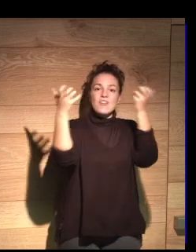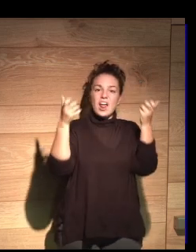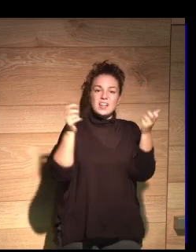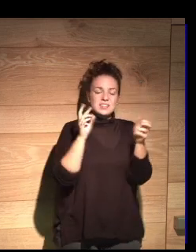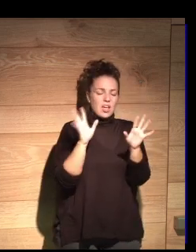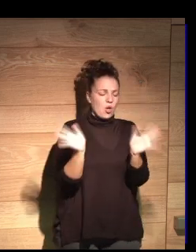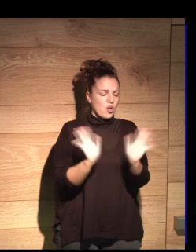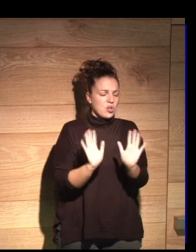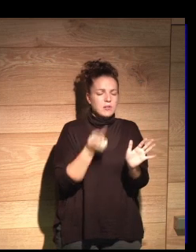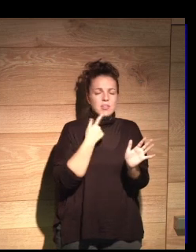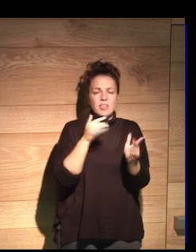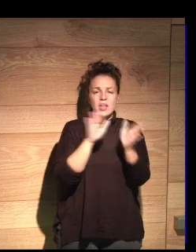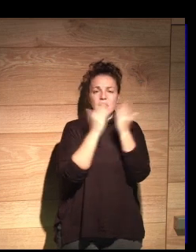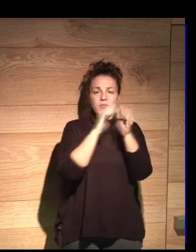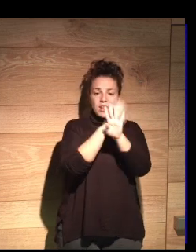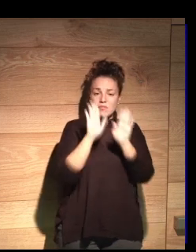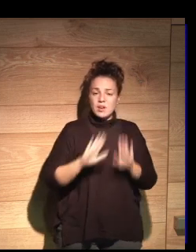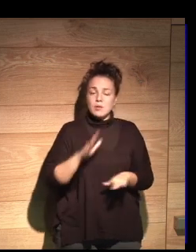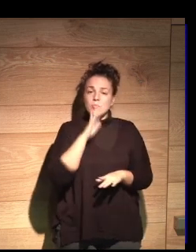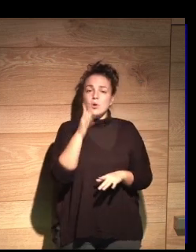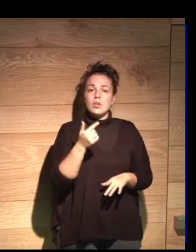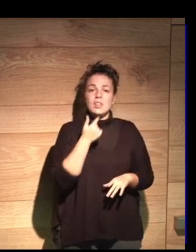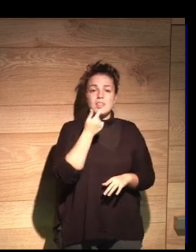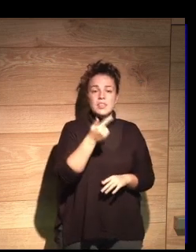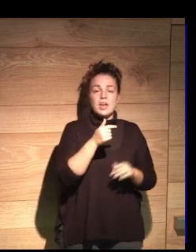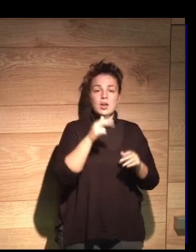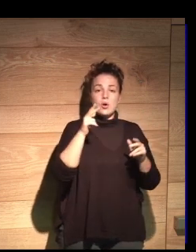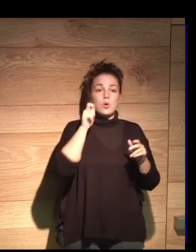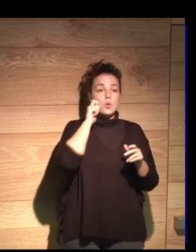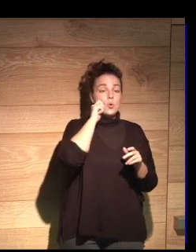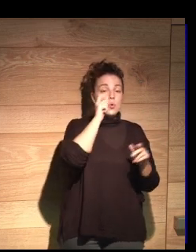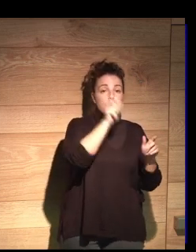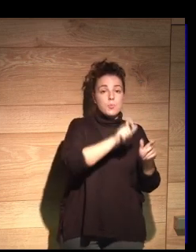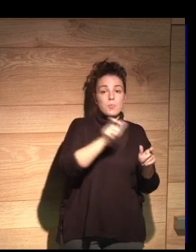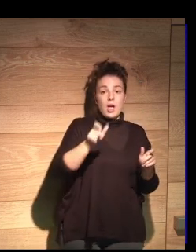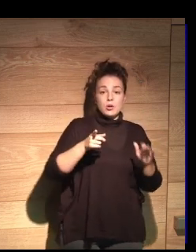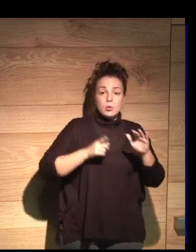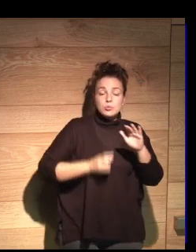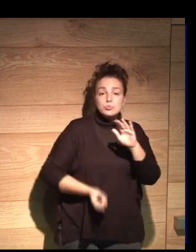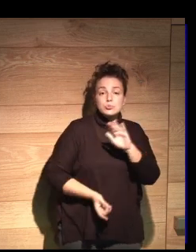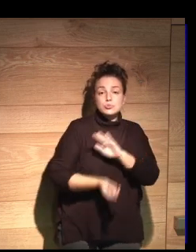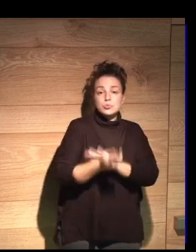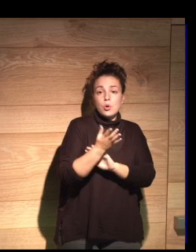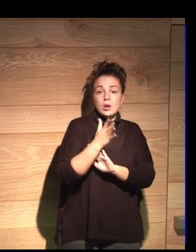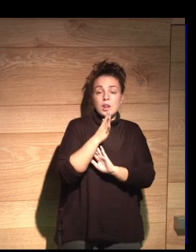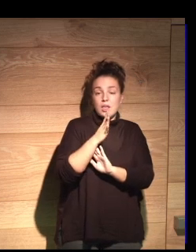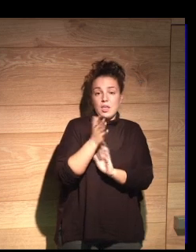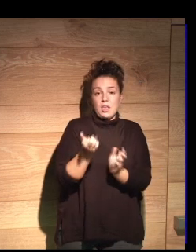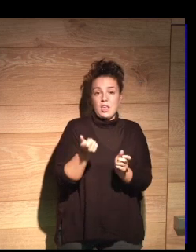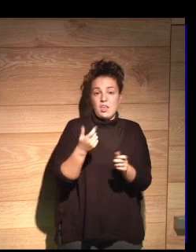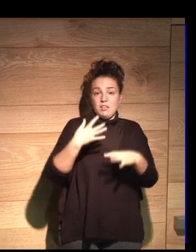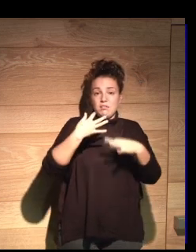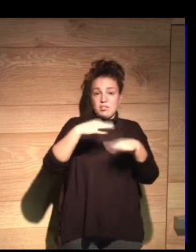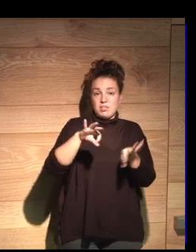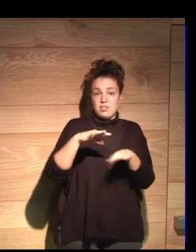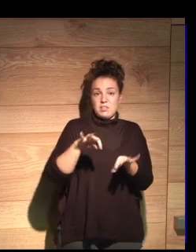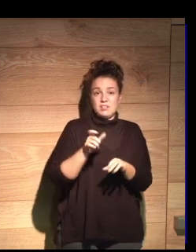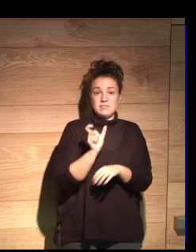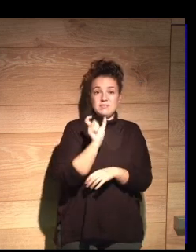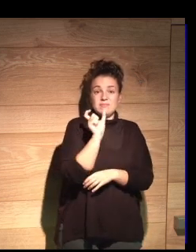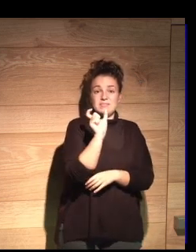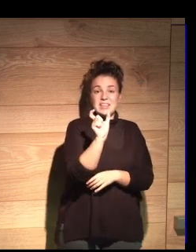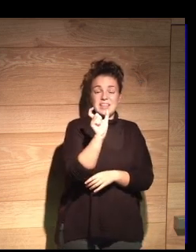he says at the end of the book that the human being has come in the indifferent